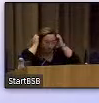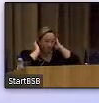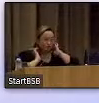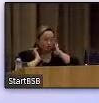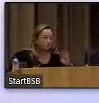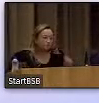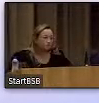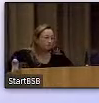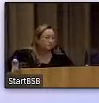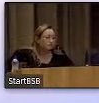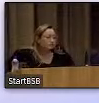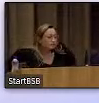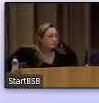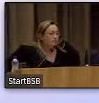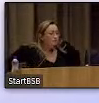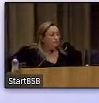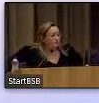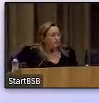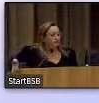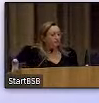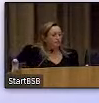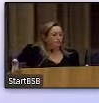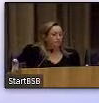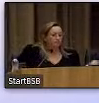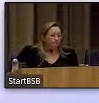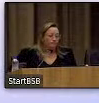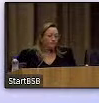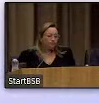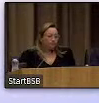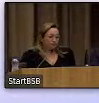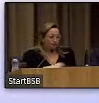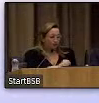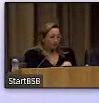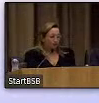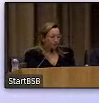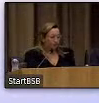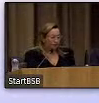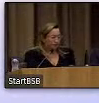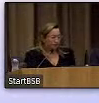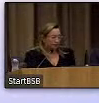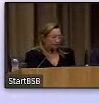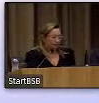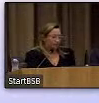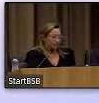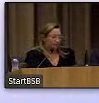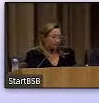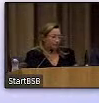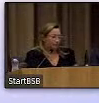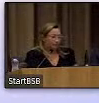the experience of the Institute of Hospital,